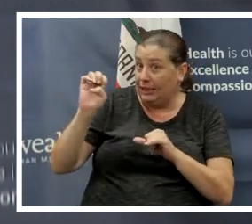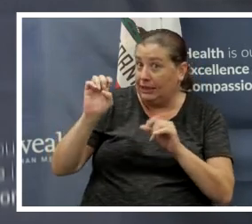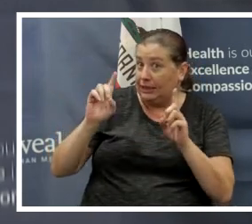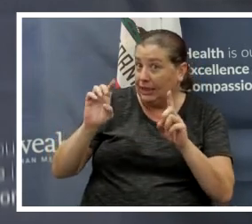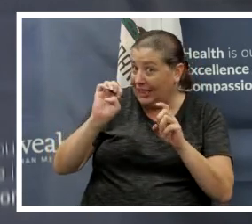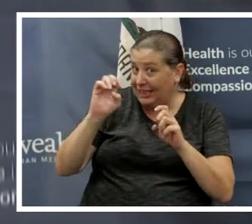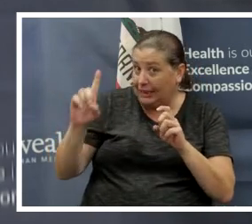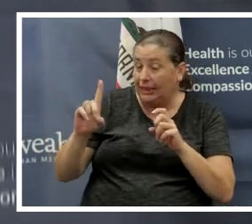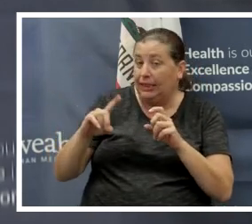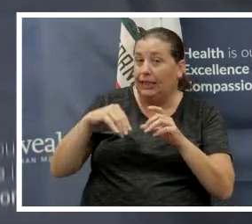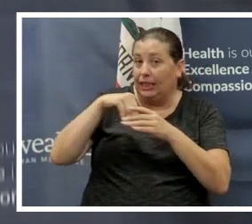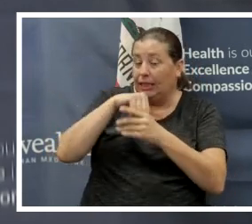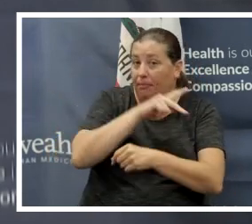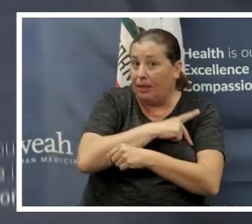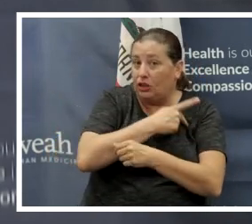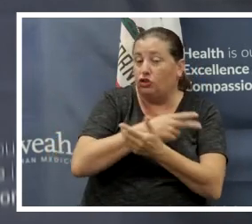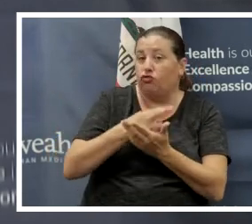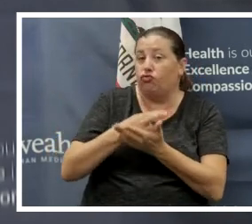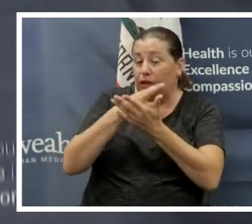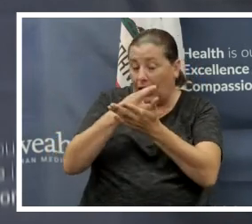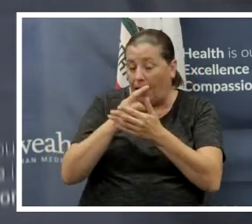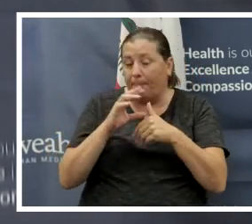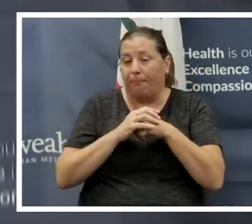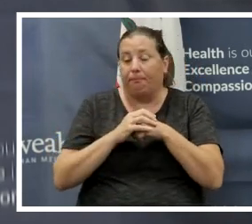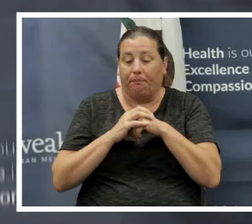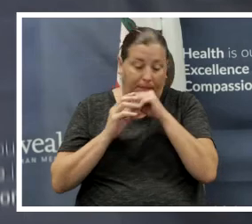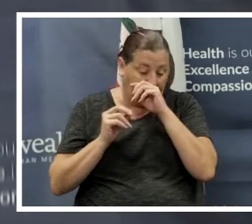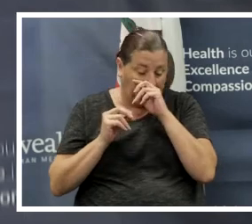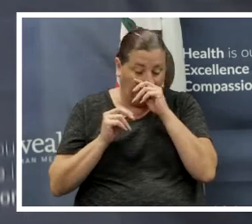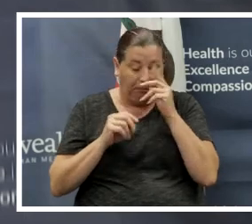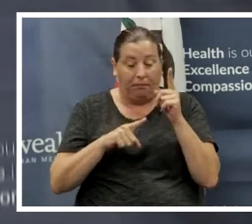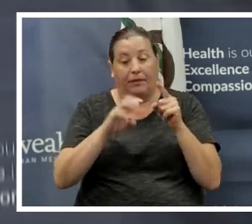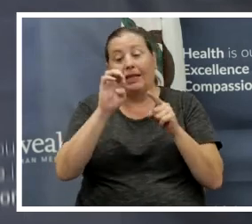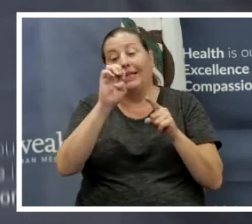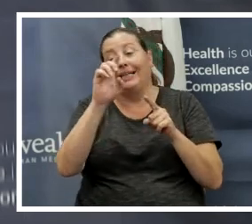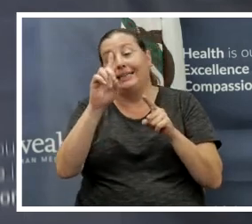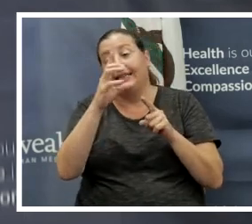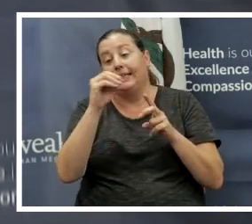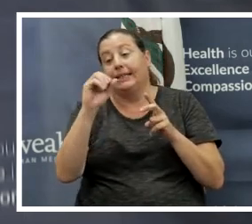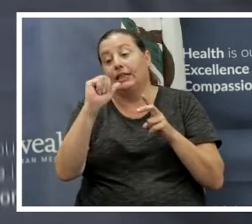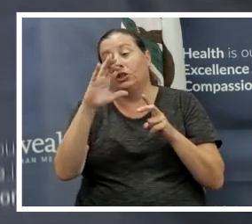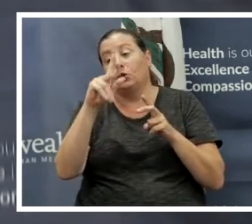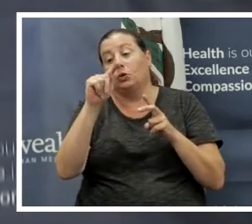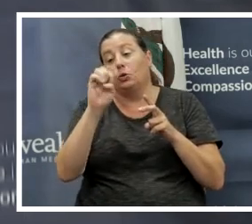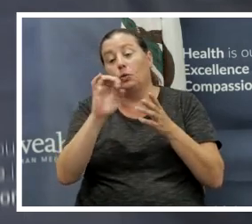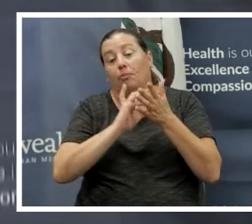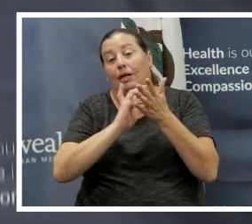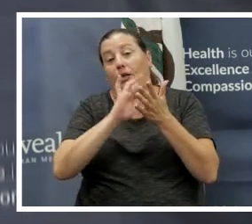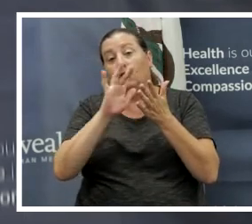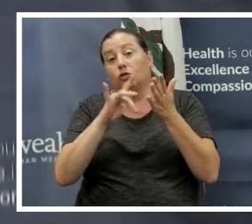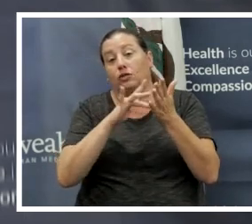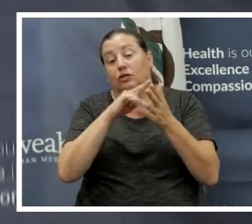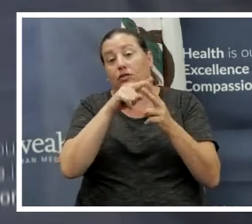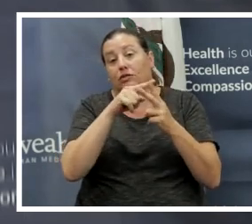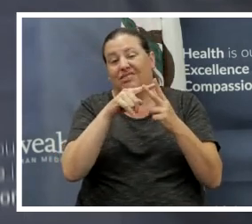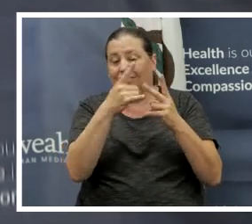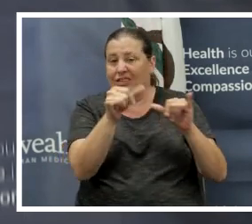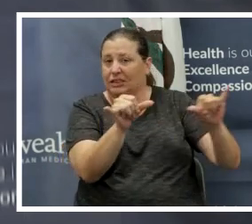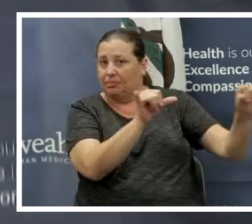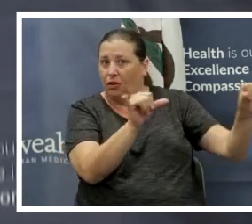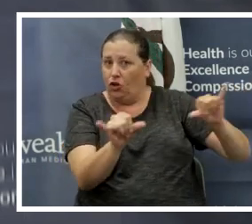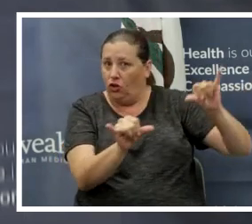inpatient rooms, rehab hospital? Yeah, the ED and the acute medical center units, they pretty much mirror each